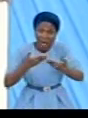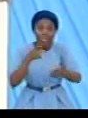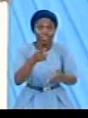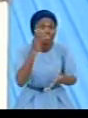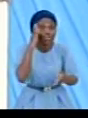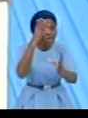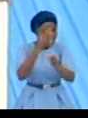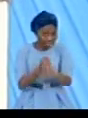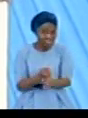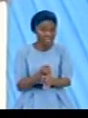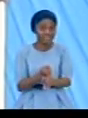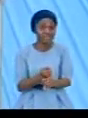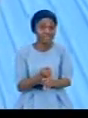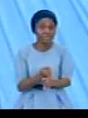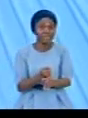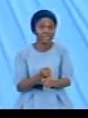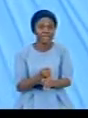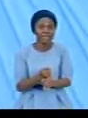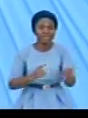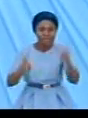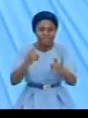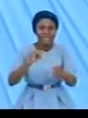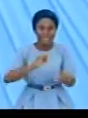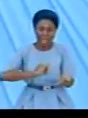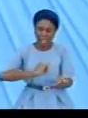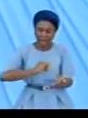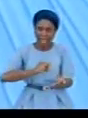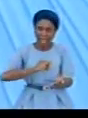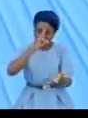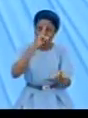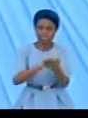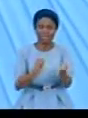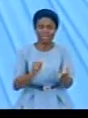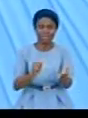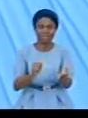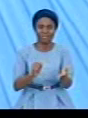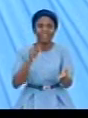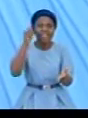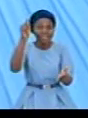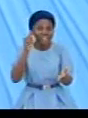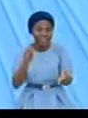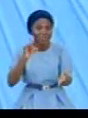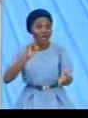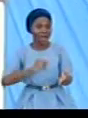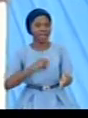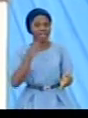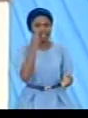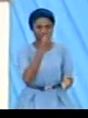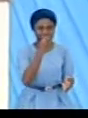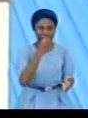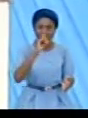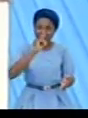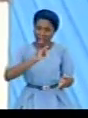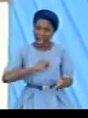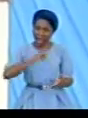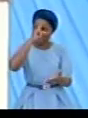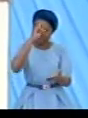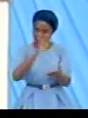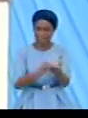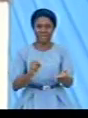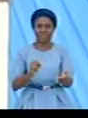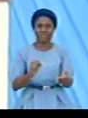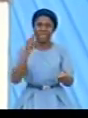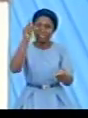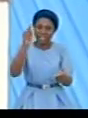possess. I believe, therefore I speak. I believe, therefore I